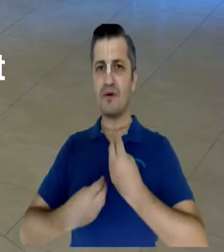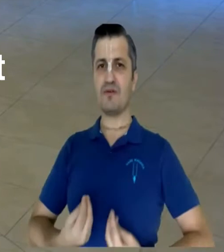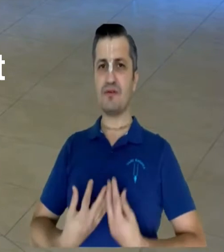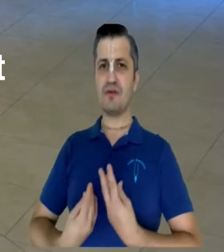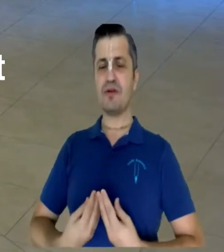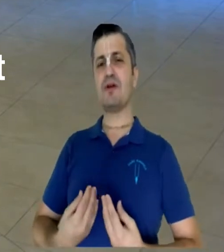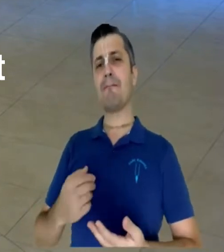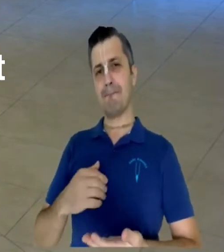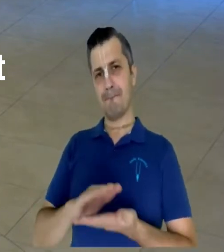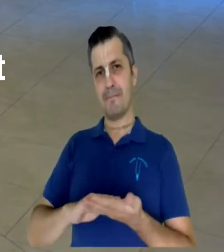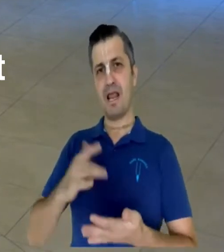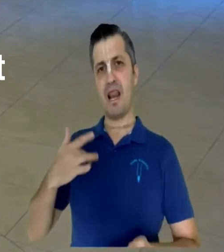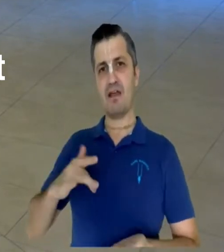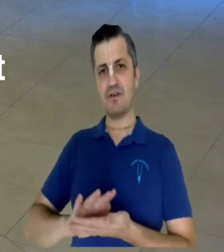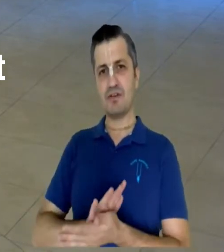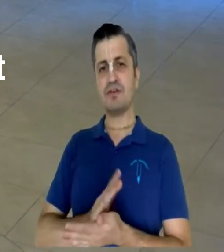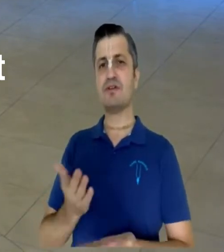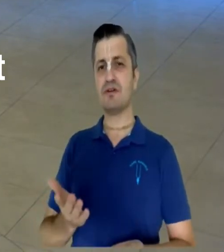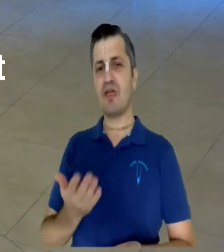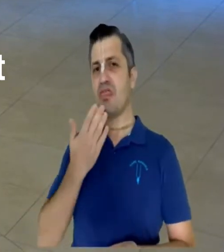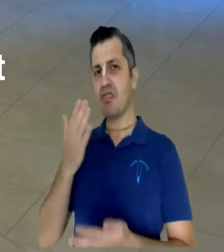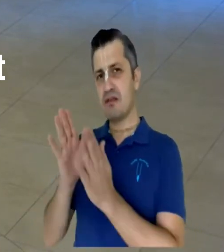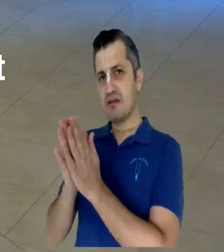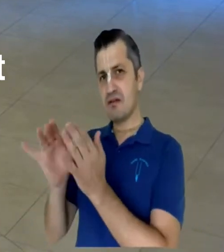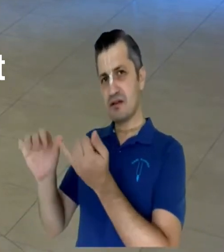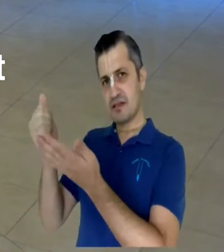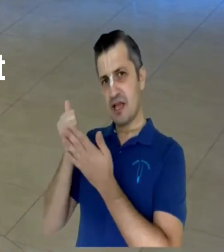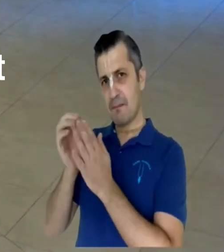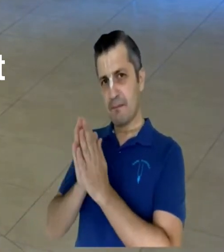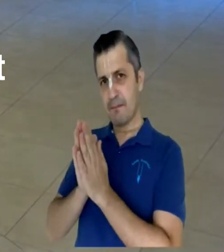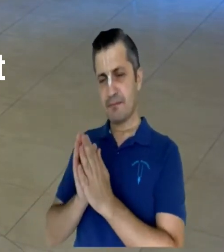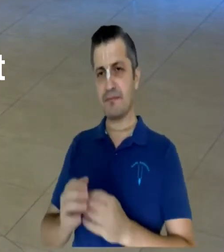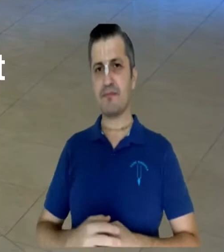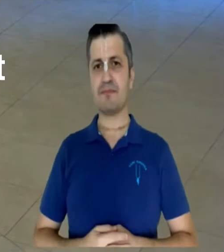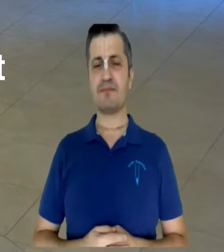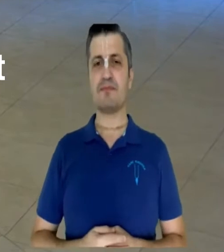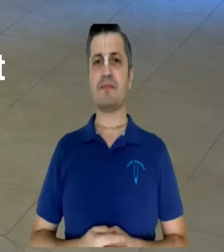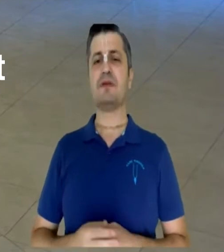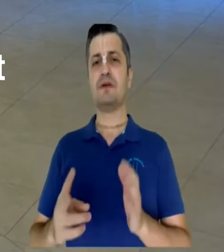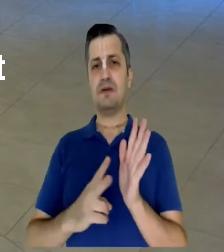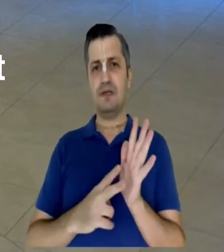1227, this is also confirmed. Sabda debyo nitaha